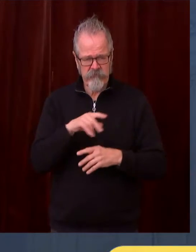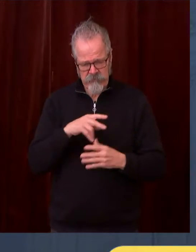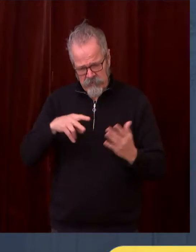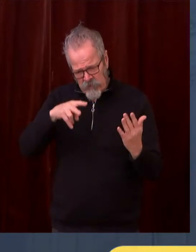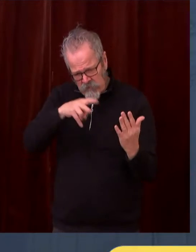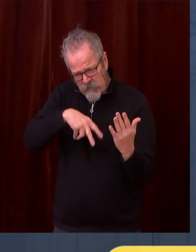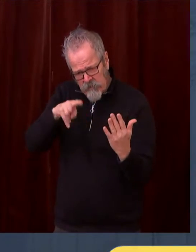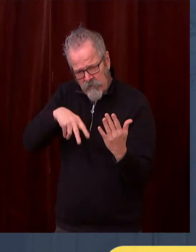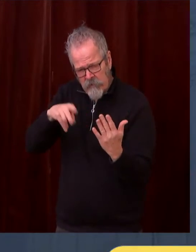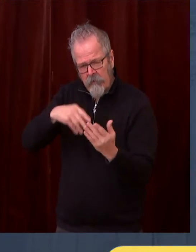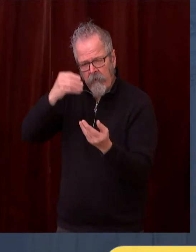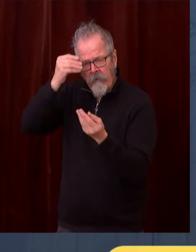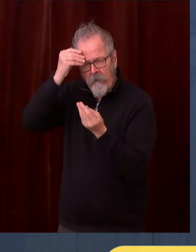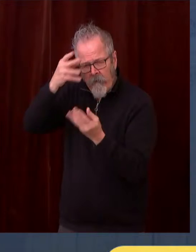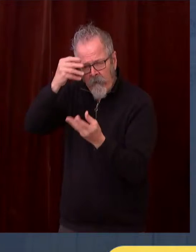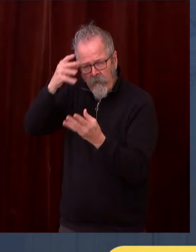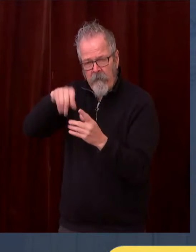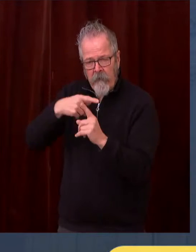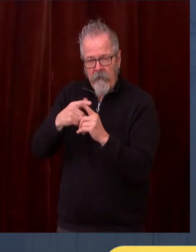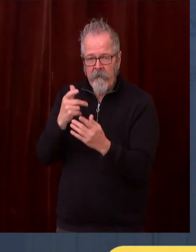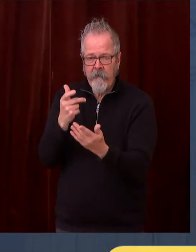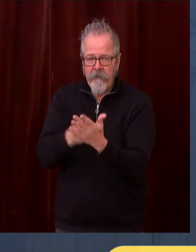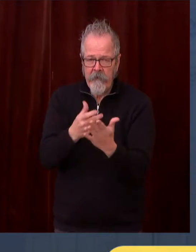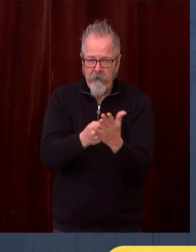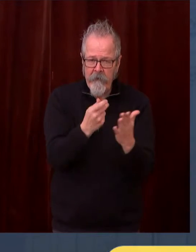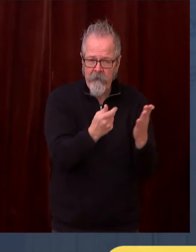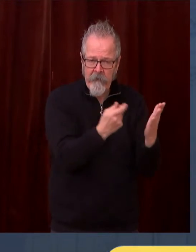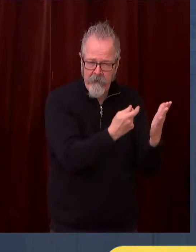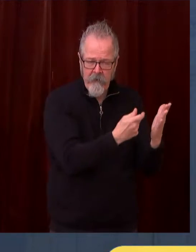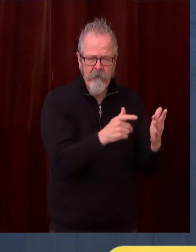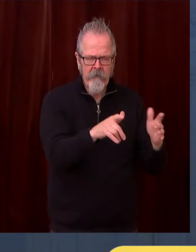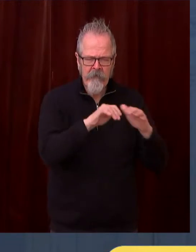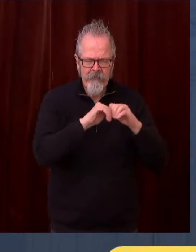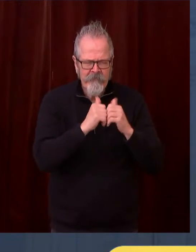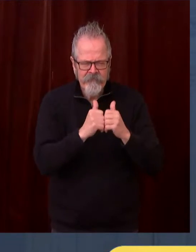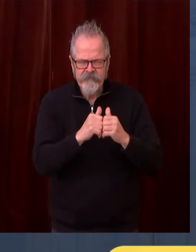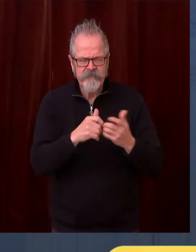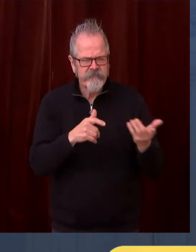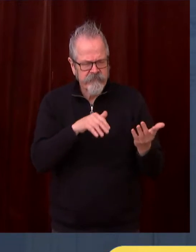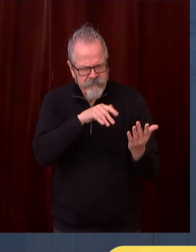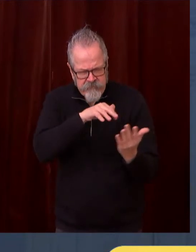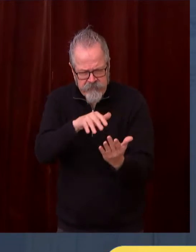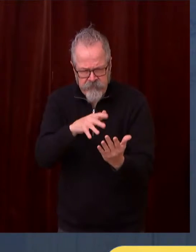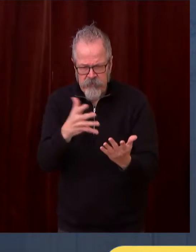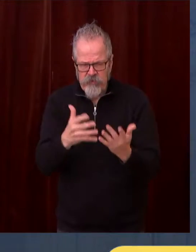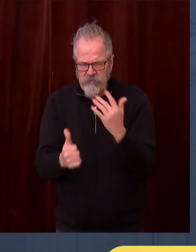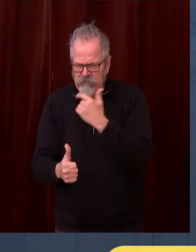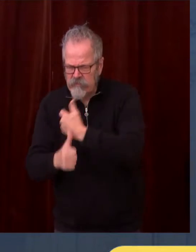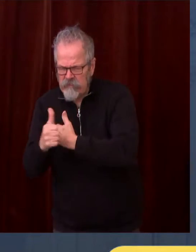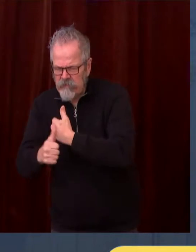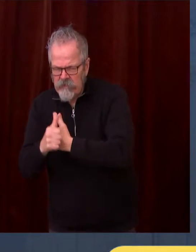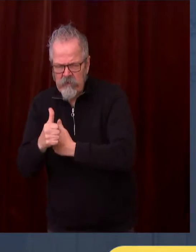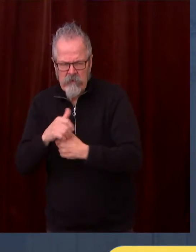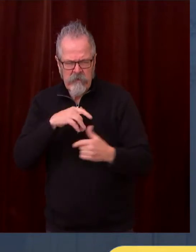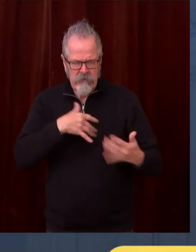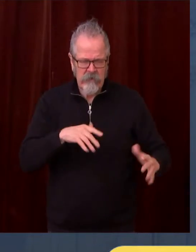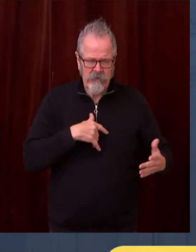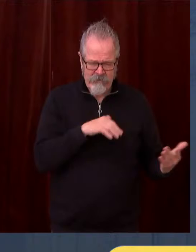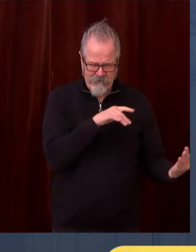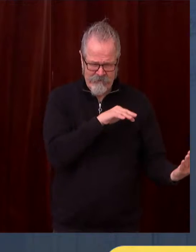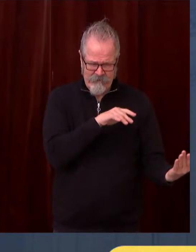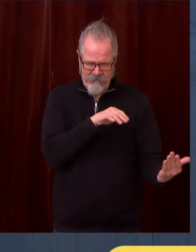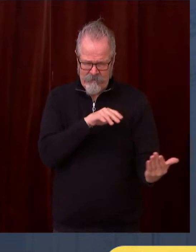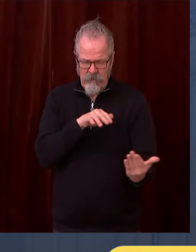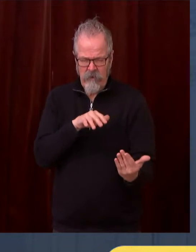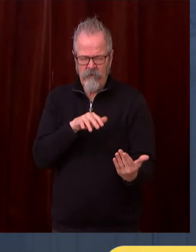and fully support the use of this vaccine in Washington state. In addition, the process followed by the FDA